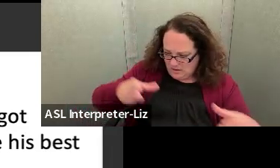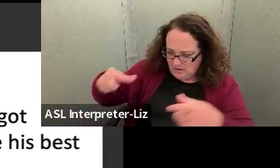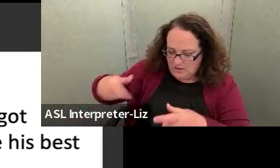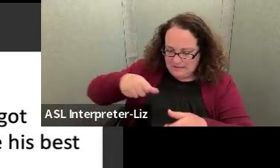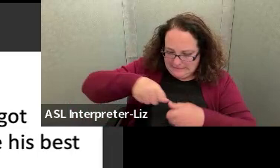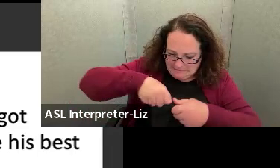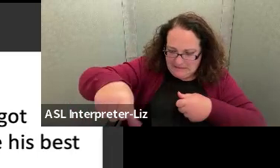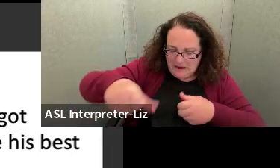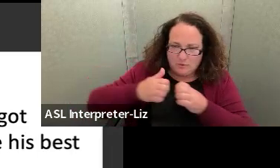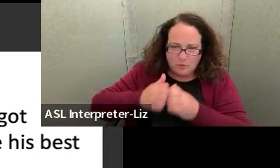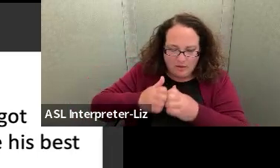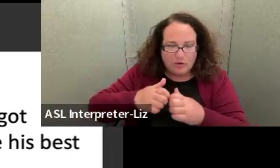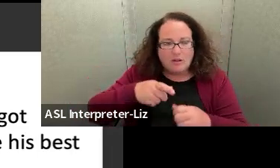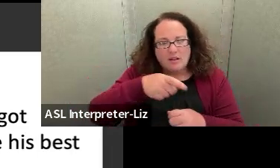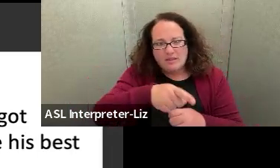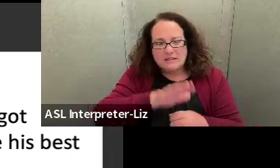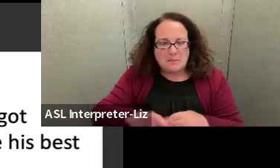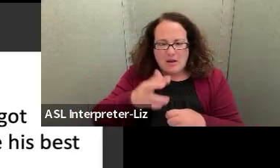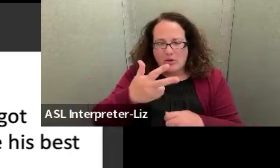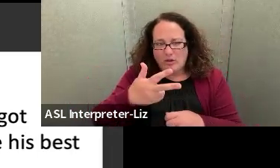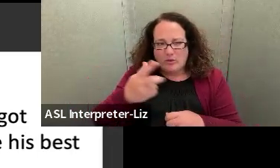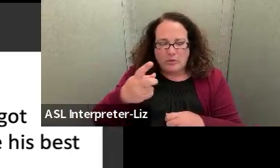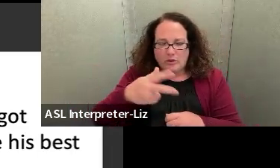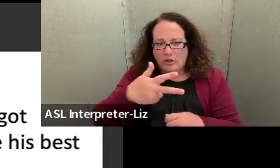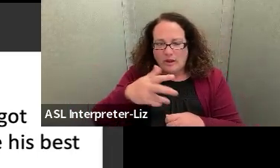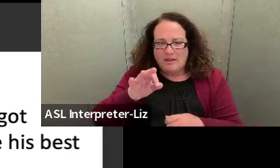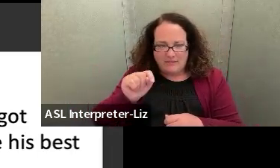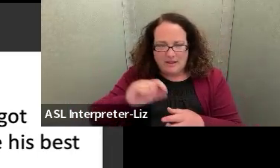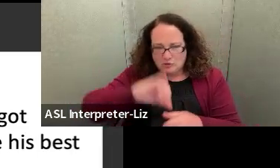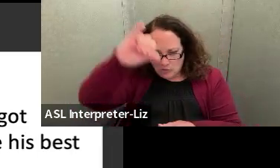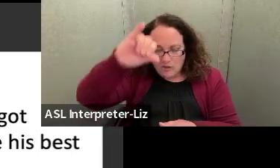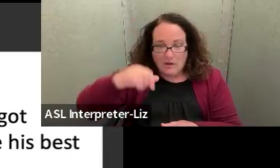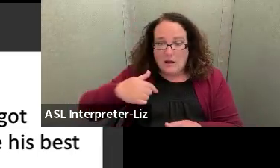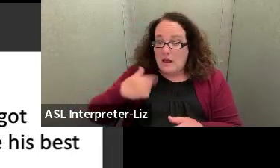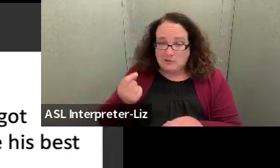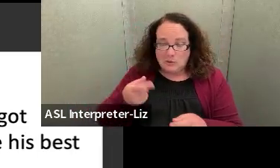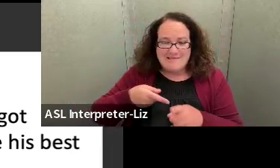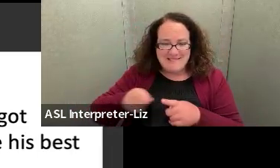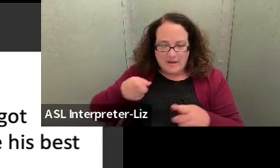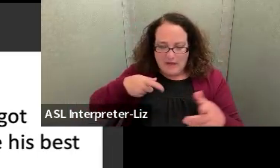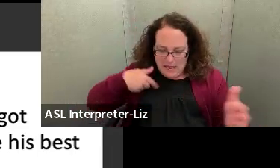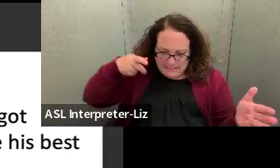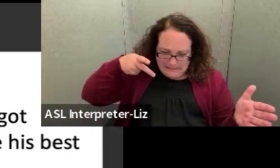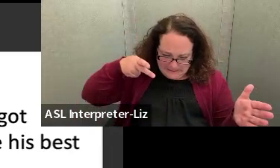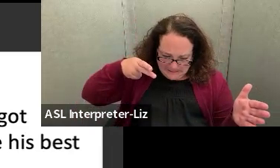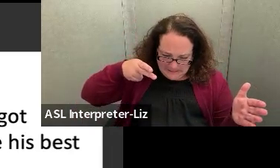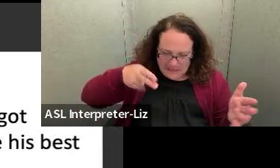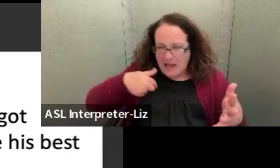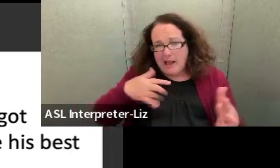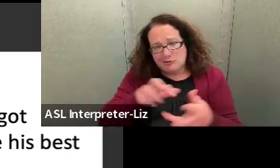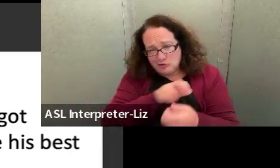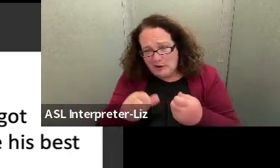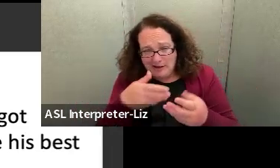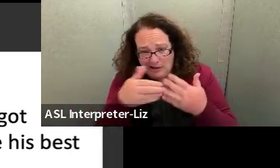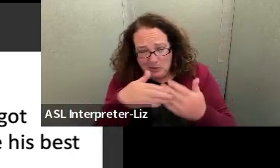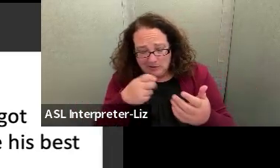about 4 feet wide and 3 foot tall. And what I did was I took a knife and I cut through the map. So I destroyed it anyway. So who